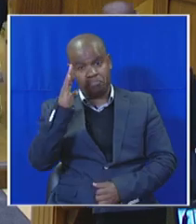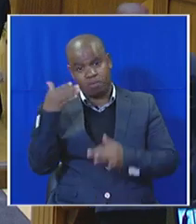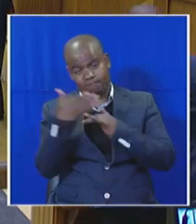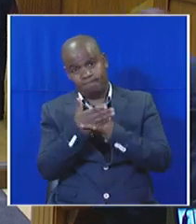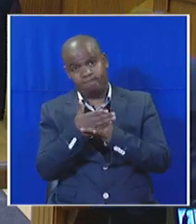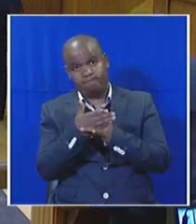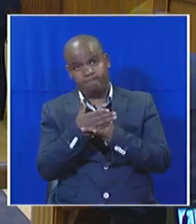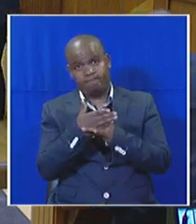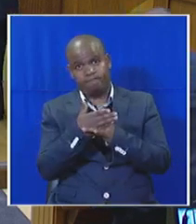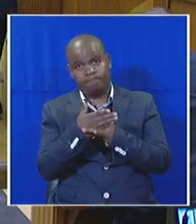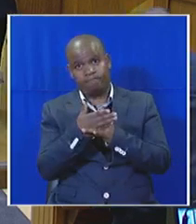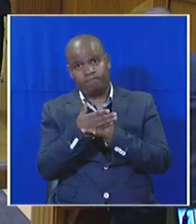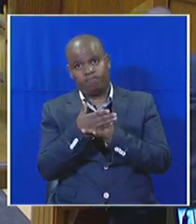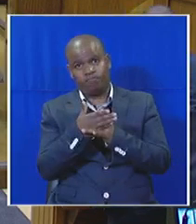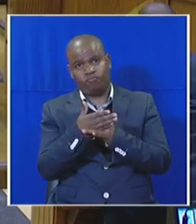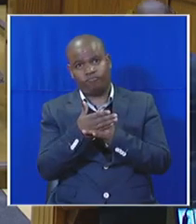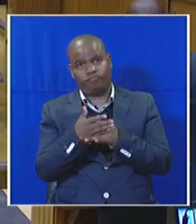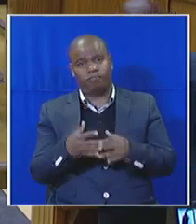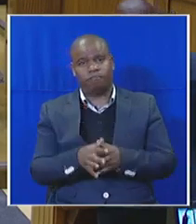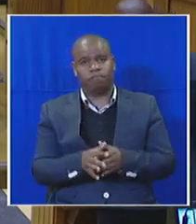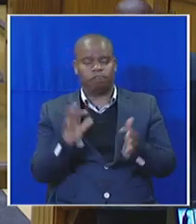you. Thank you very much.